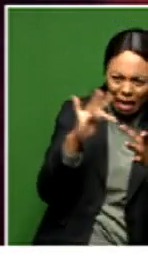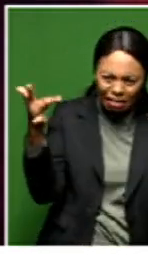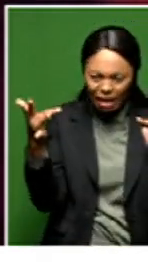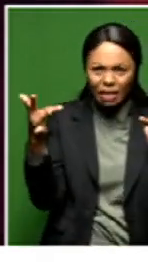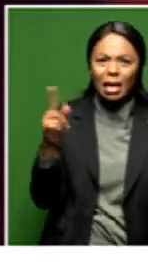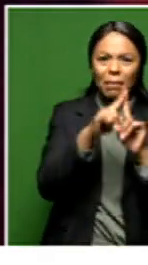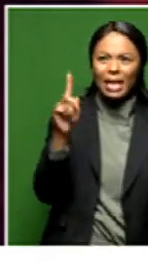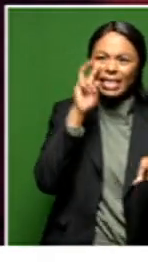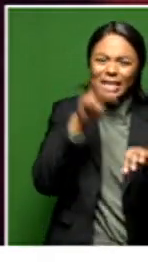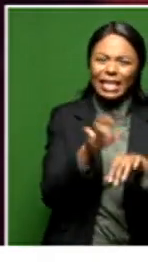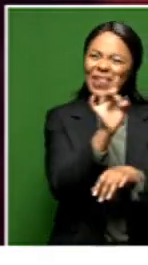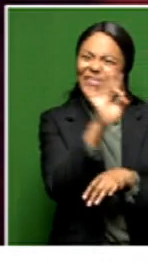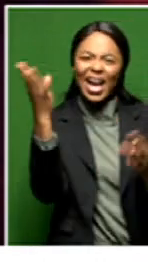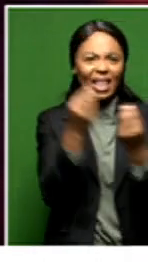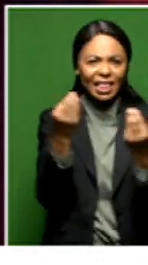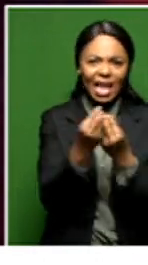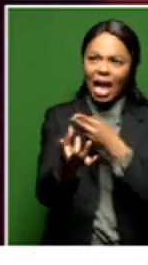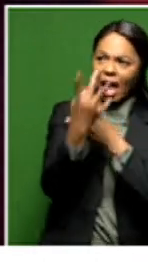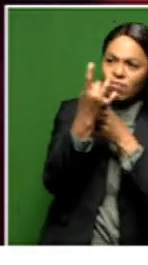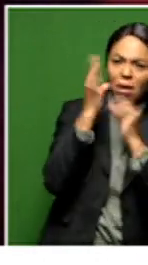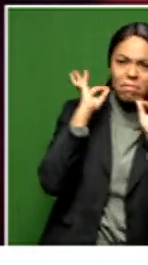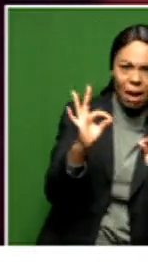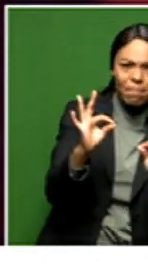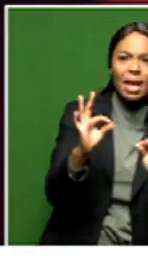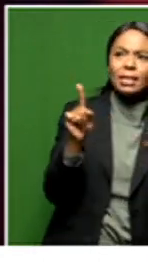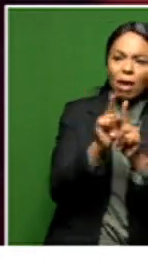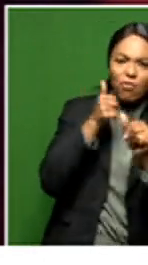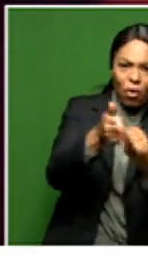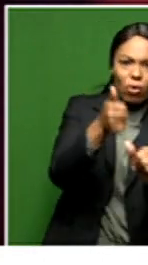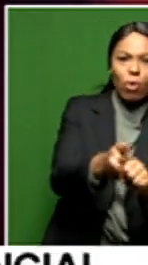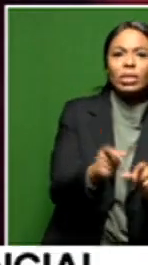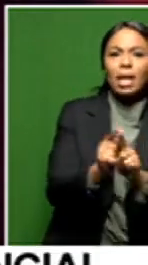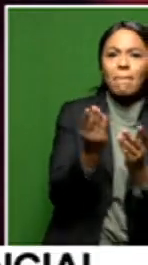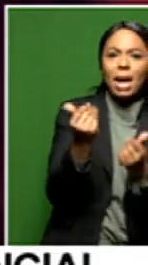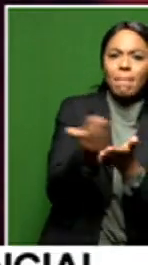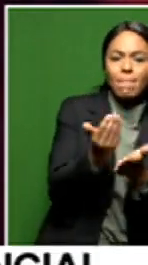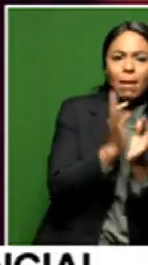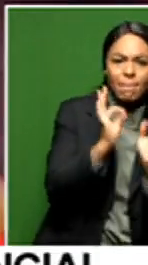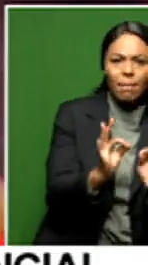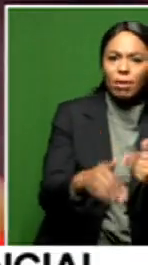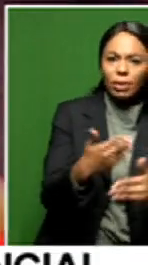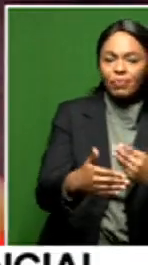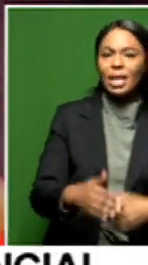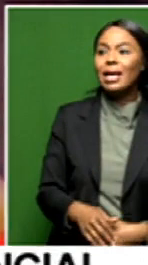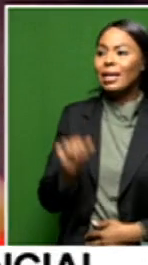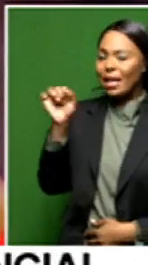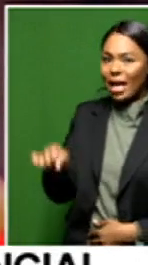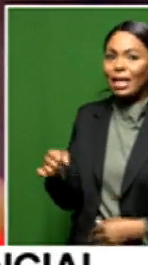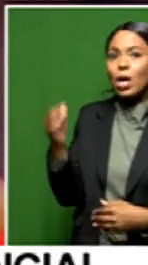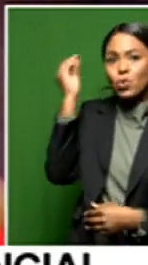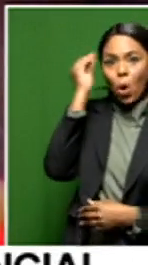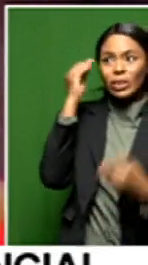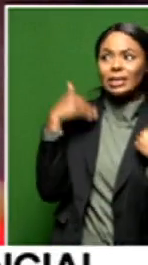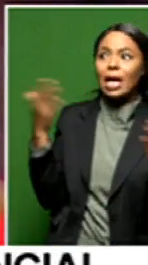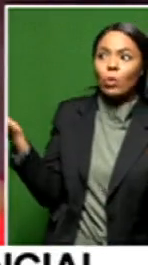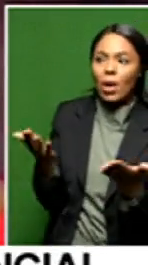single credible source that I could continuously follow and up my money game. even if they do know where to start. And the problem is,